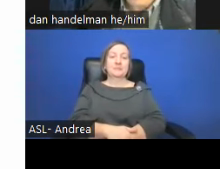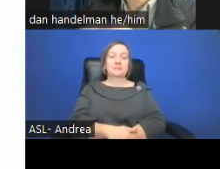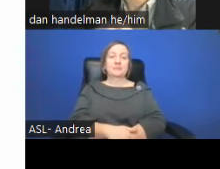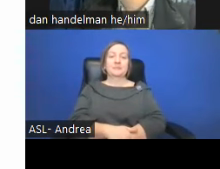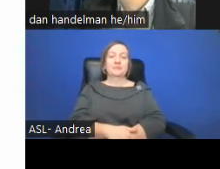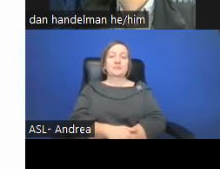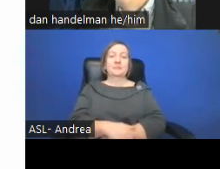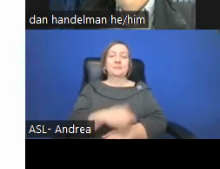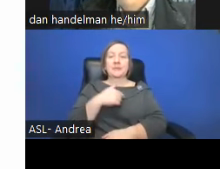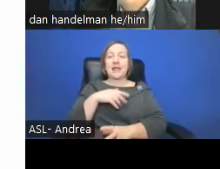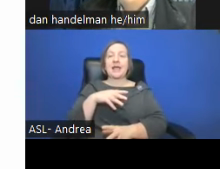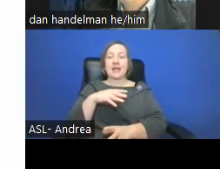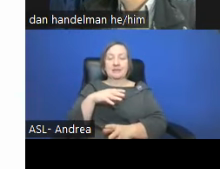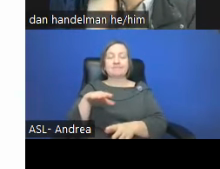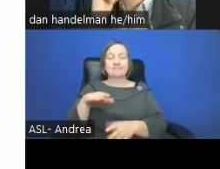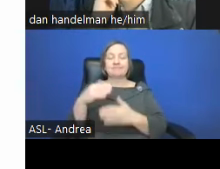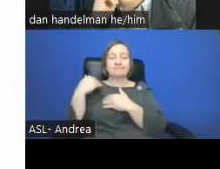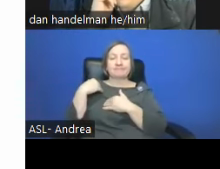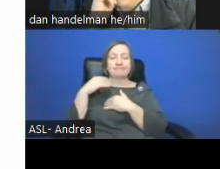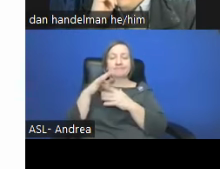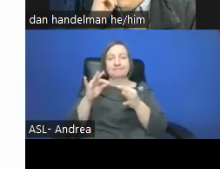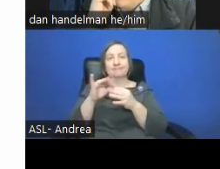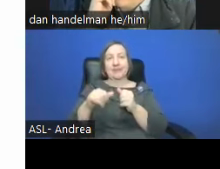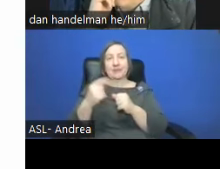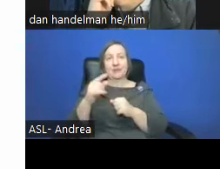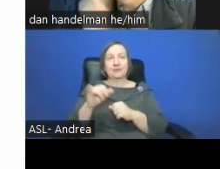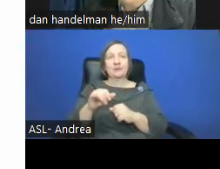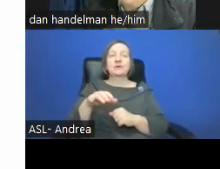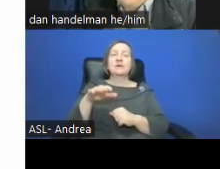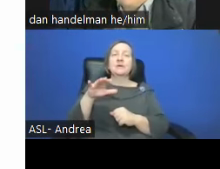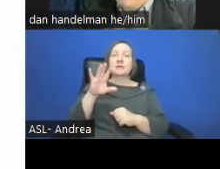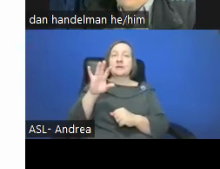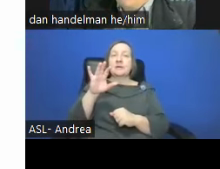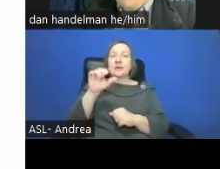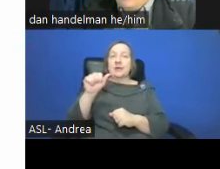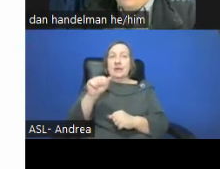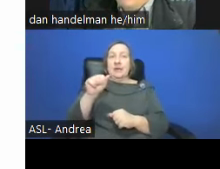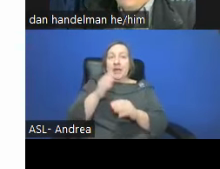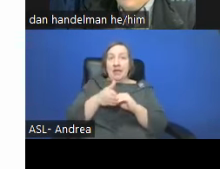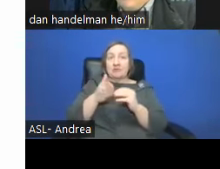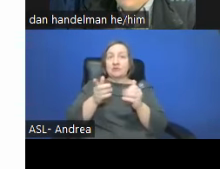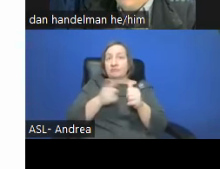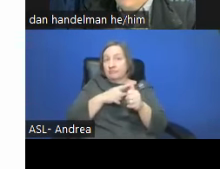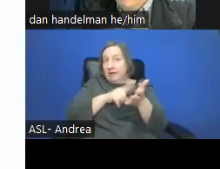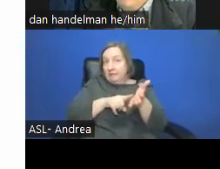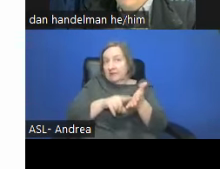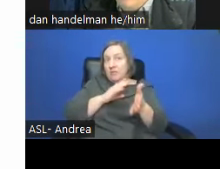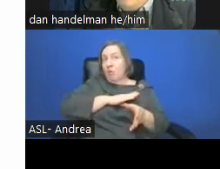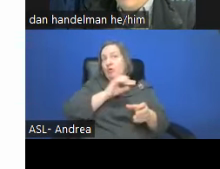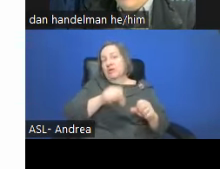I took this one too. All right, so dismissals. A, after a preliminary investigation, the board may dismiss the case.